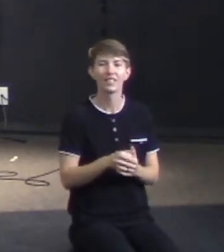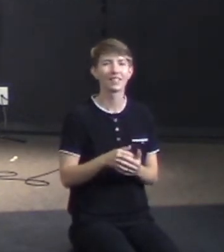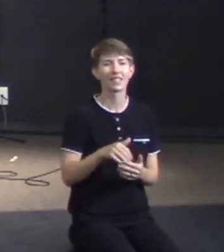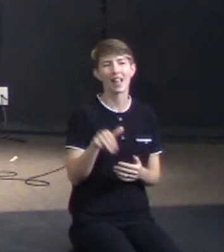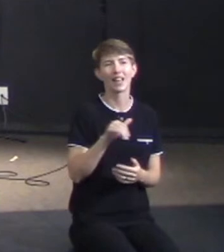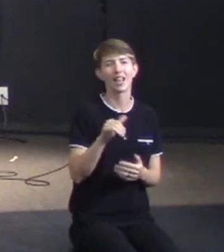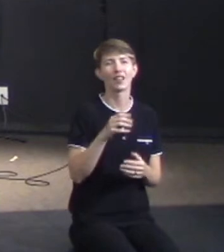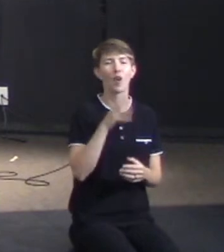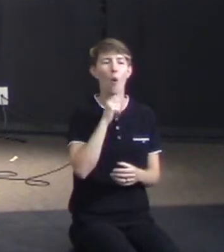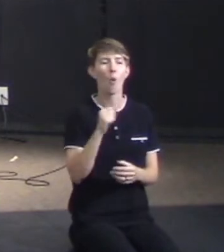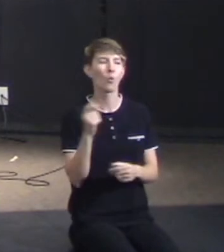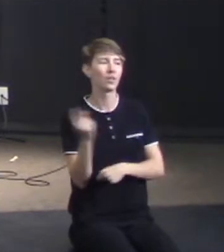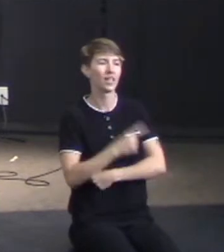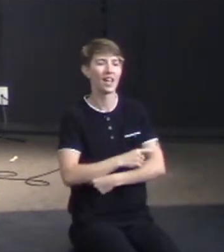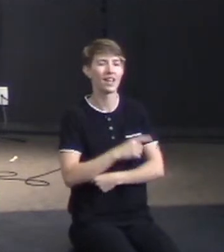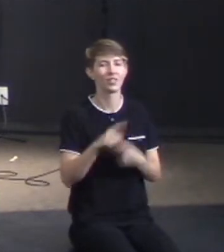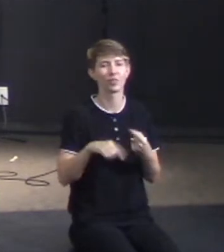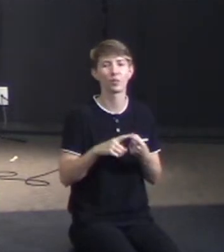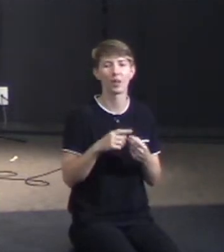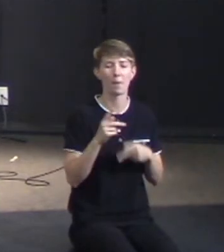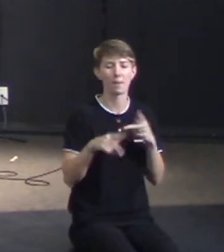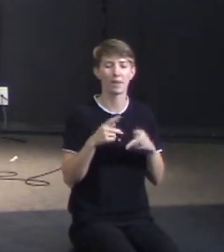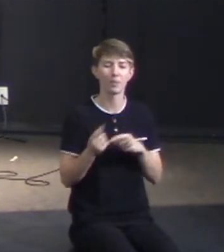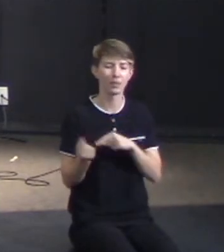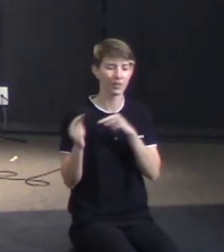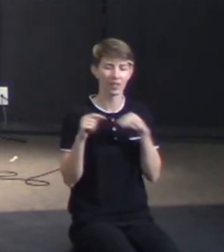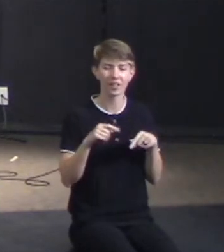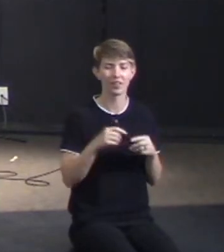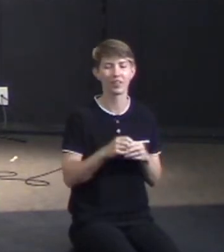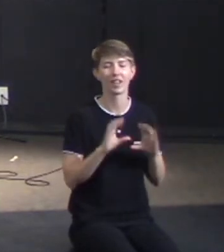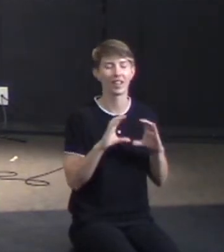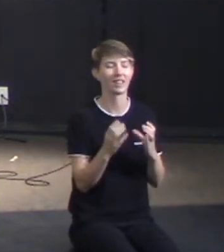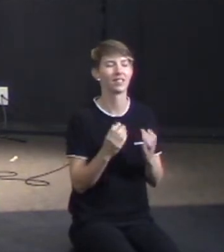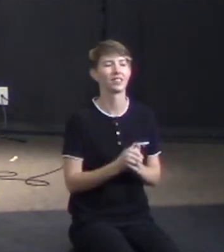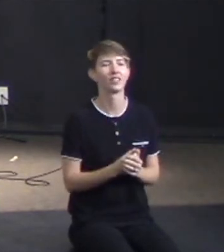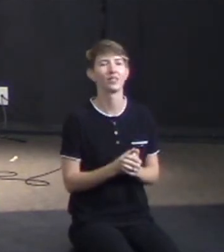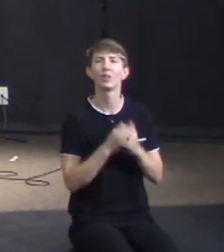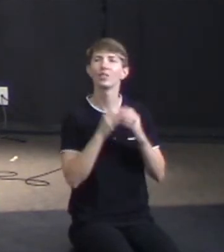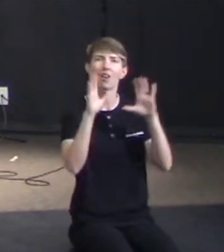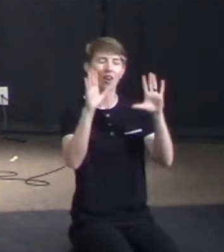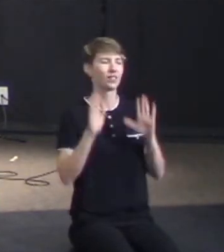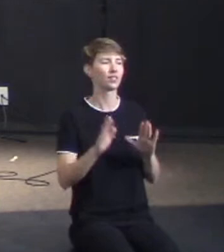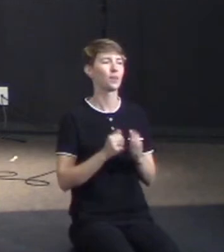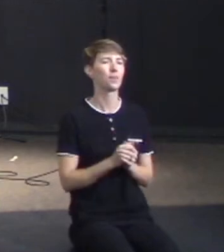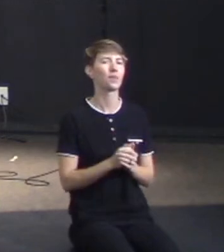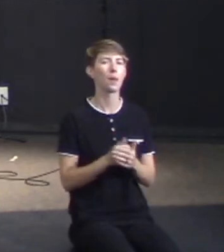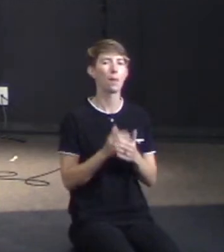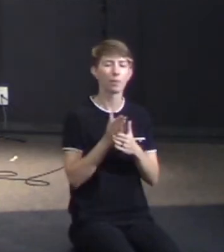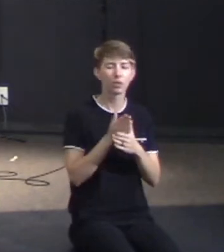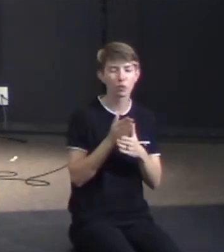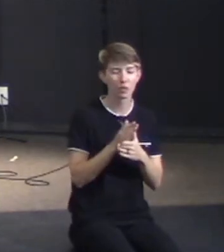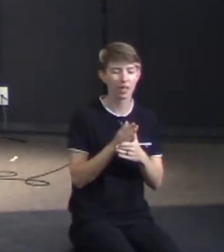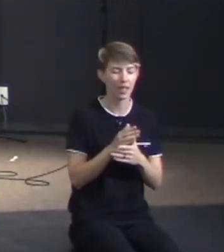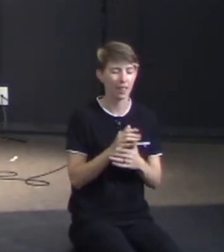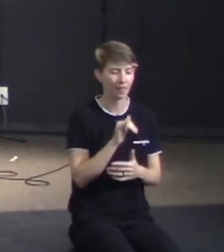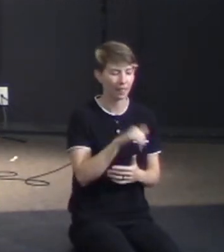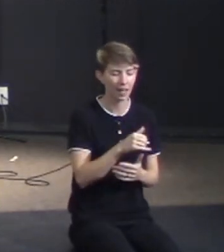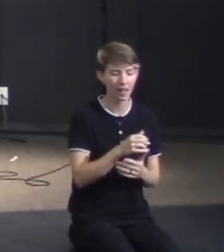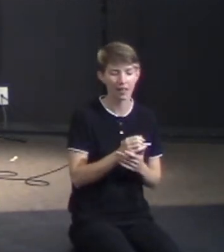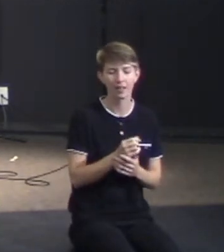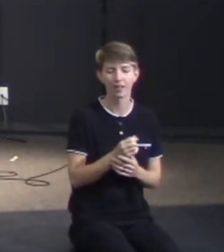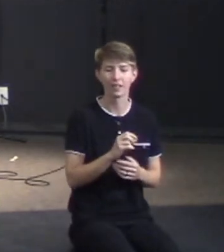class. It was awesome. And then in between that conference, the second half of the